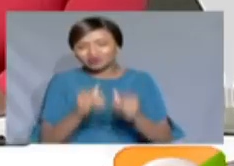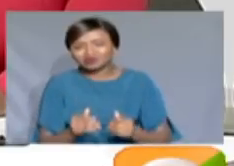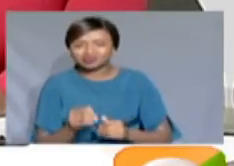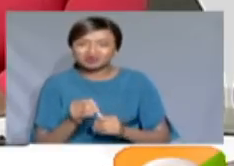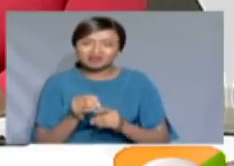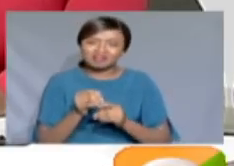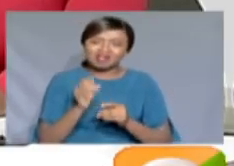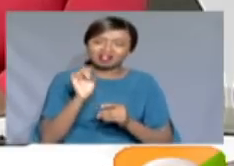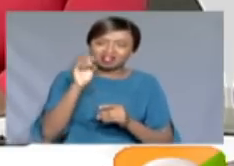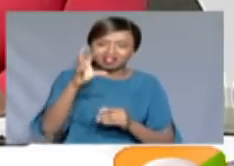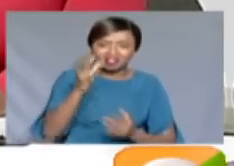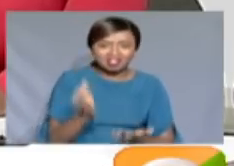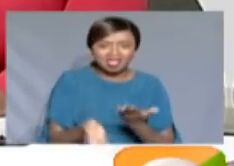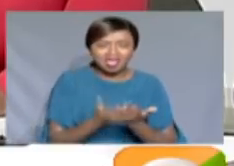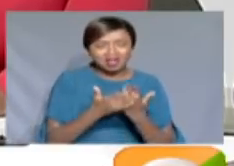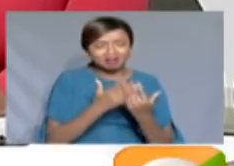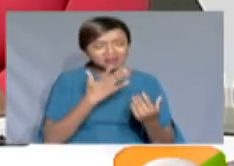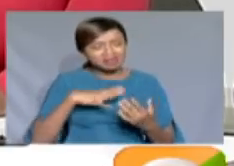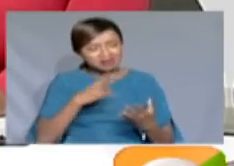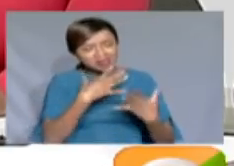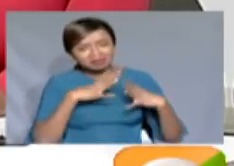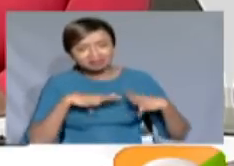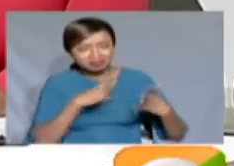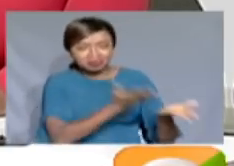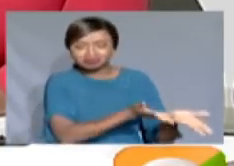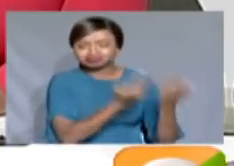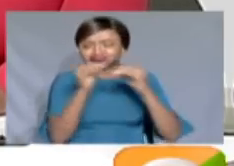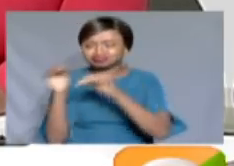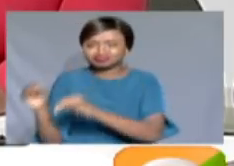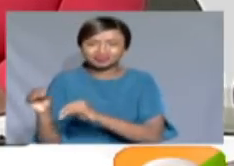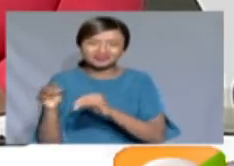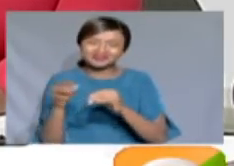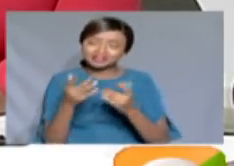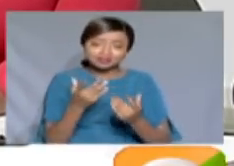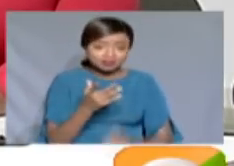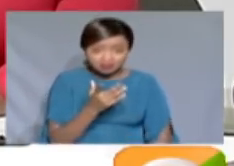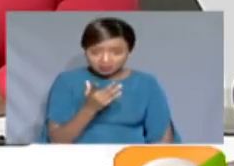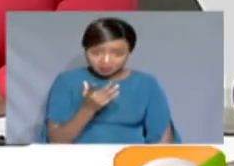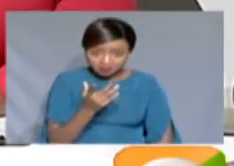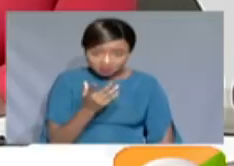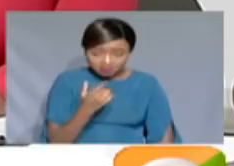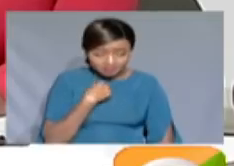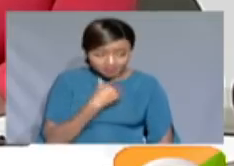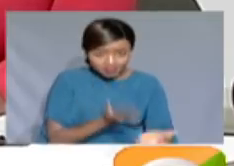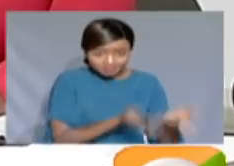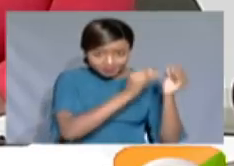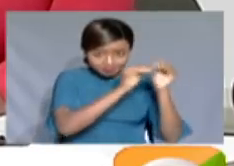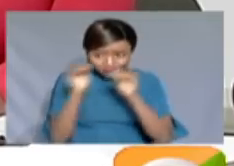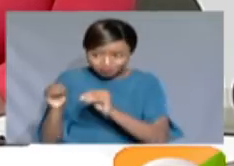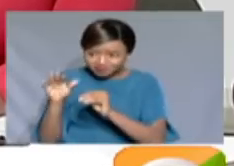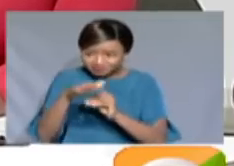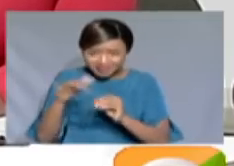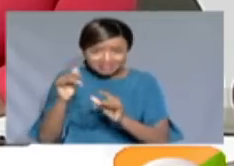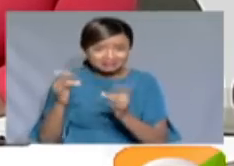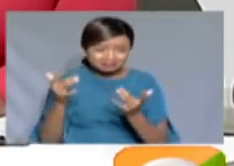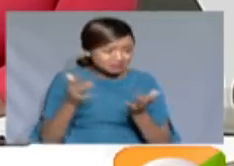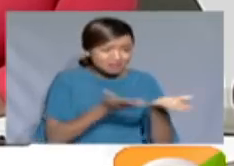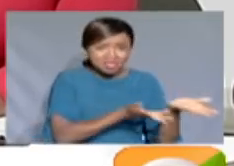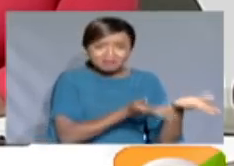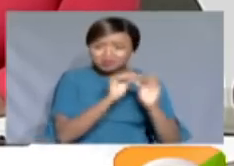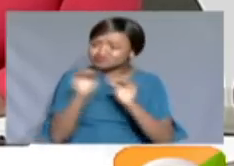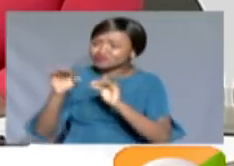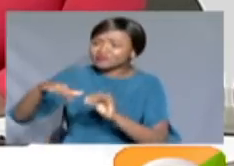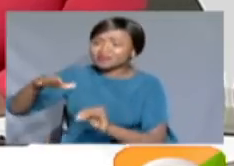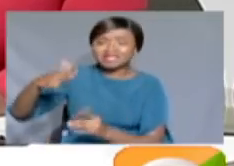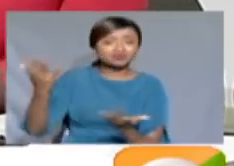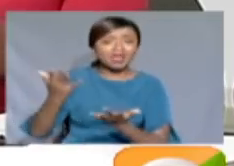to areas that are much higher. A lot of support needs to be given to these people. You tell me to move from my home to higher ground, where is that? Where is that